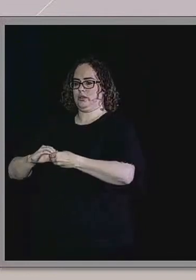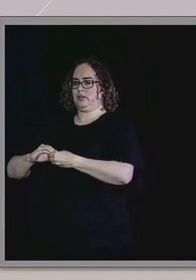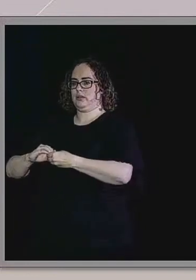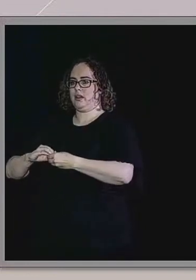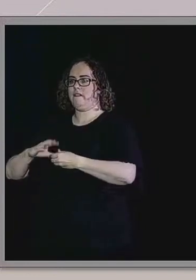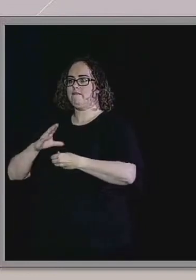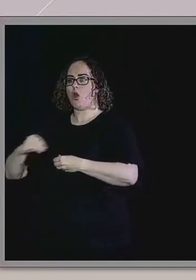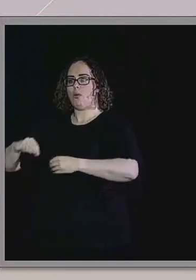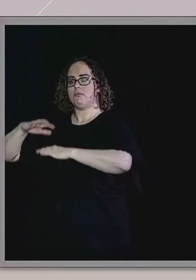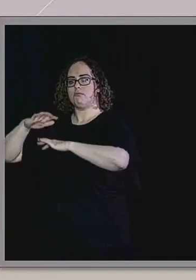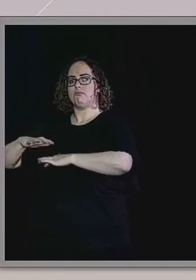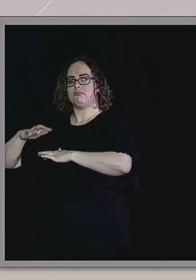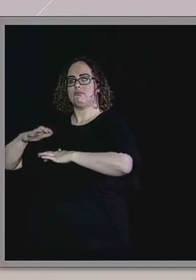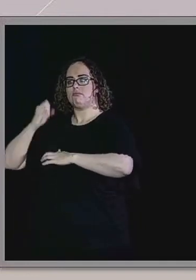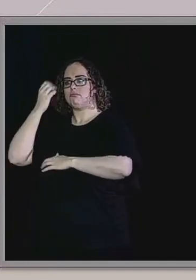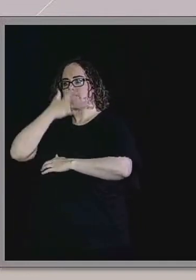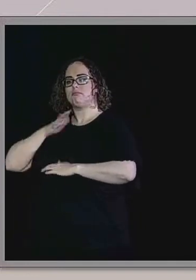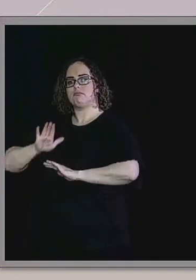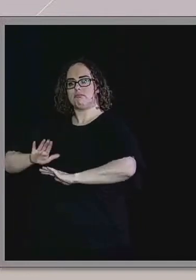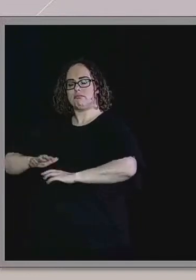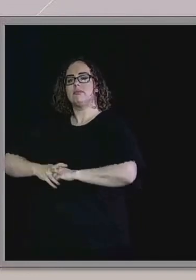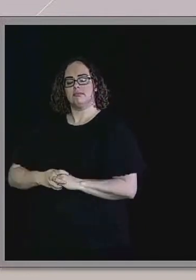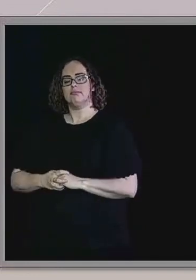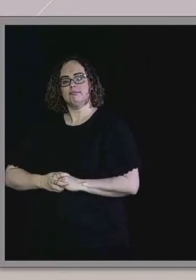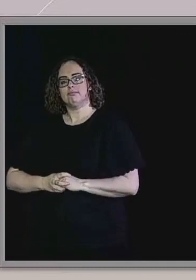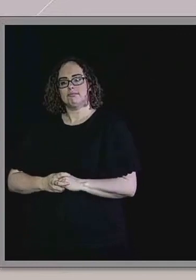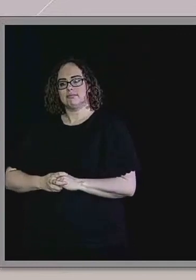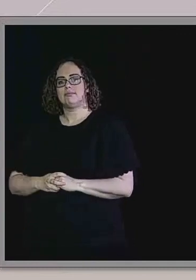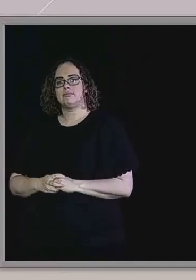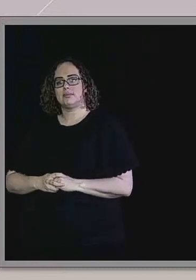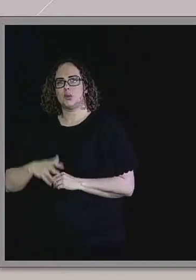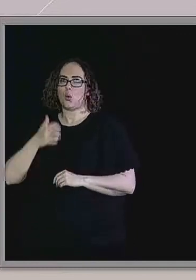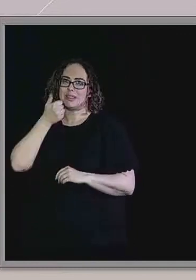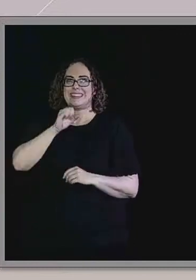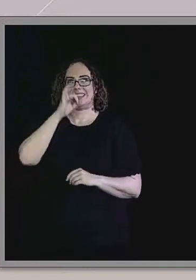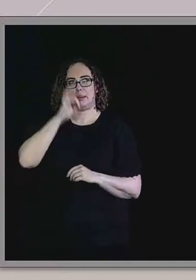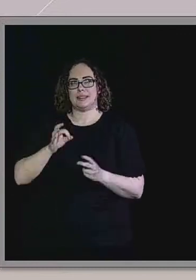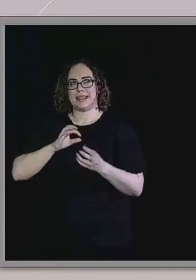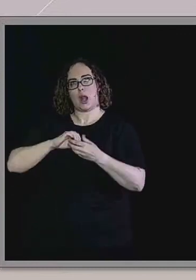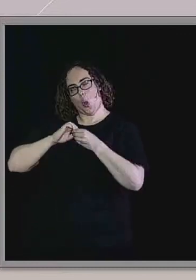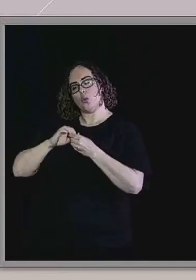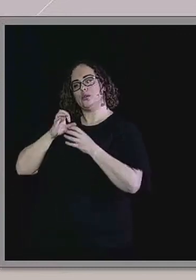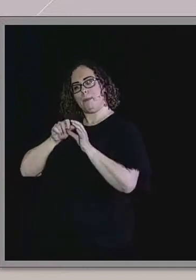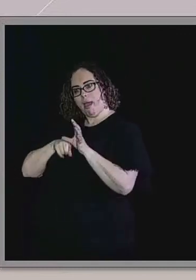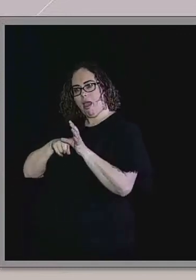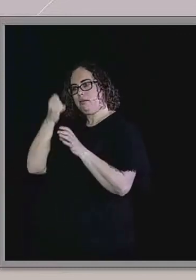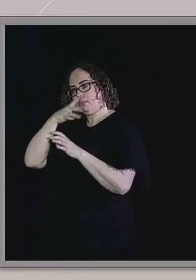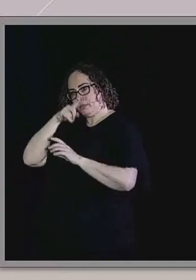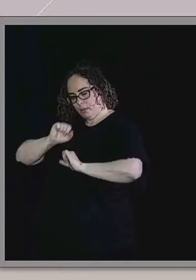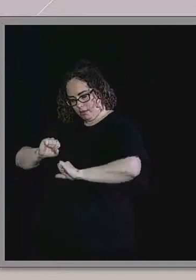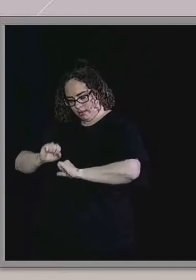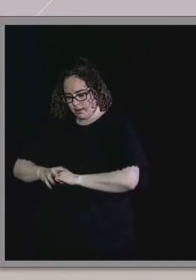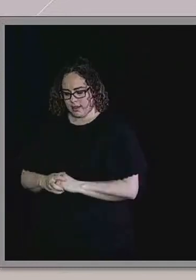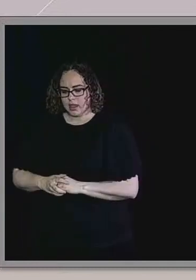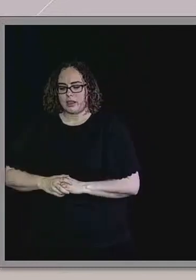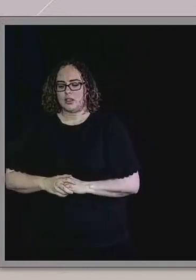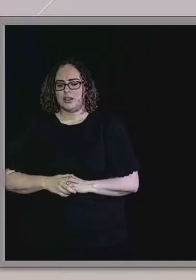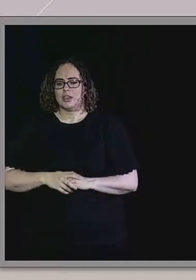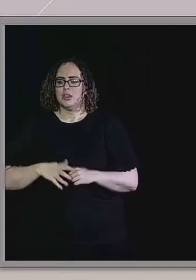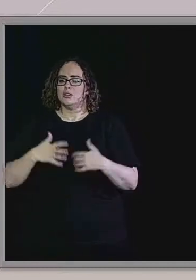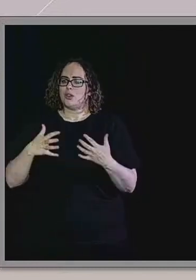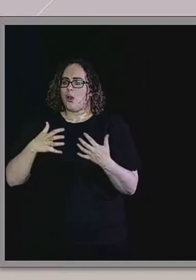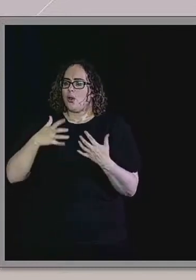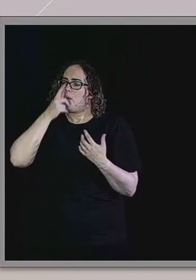or 66% owned by the nation, anyways. But that's, like I said, if the more we